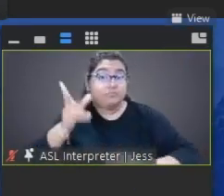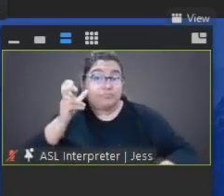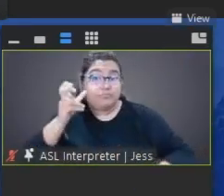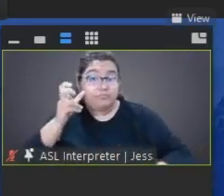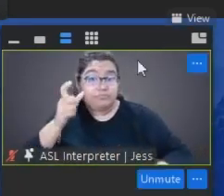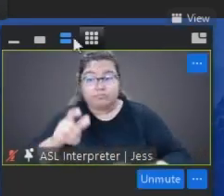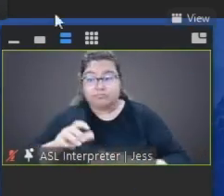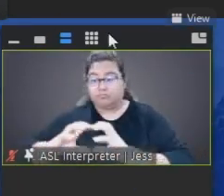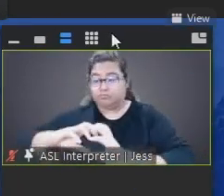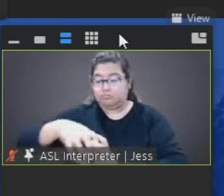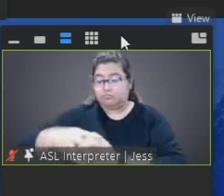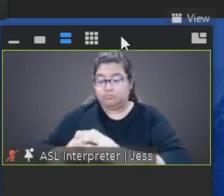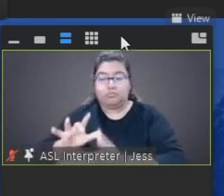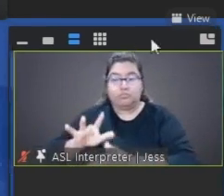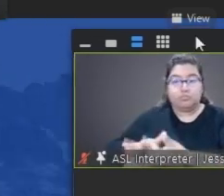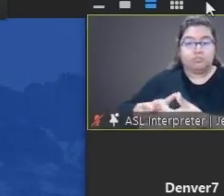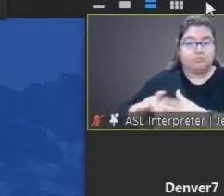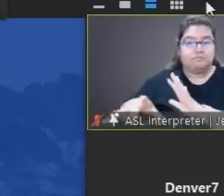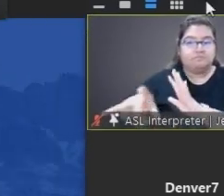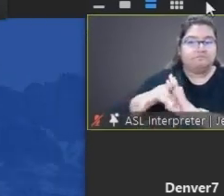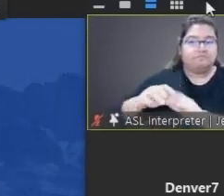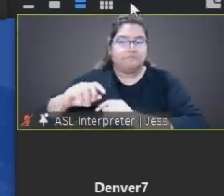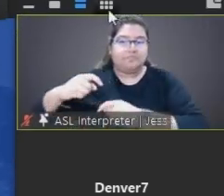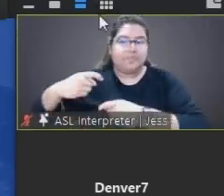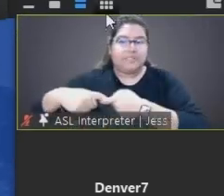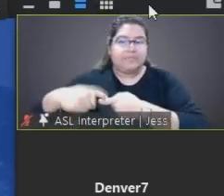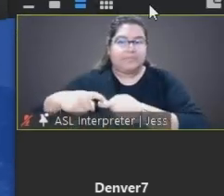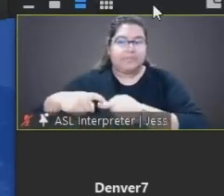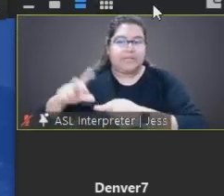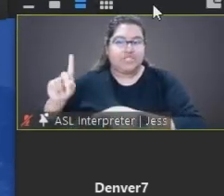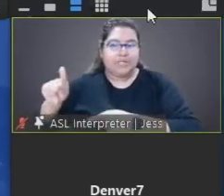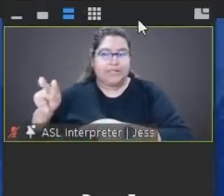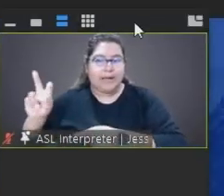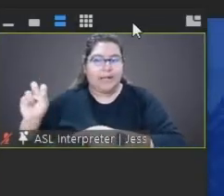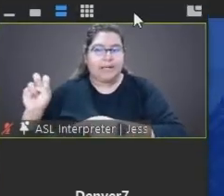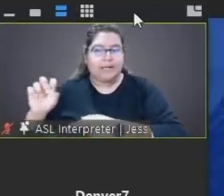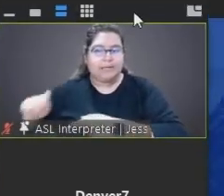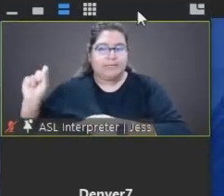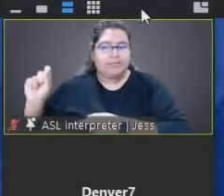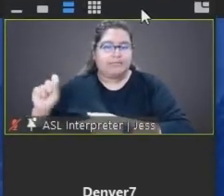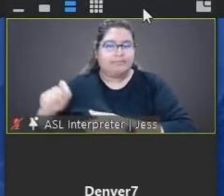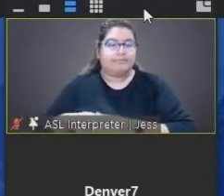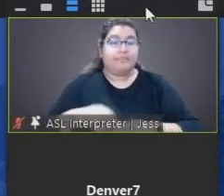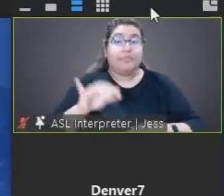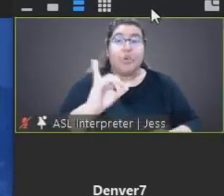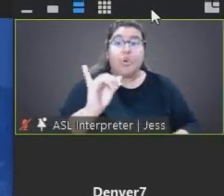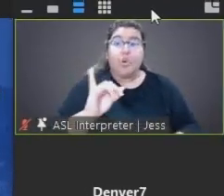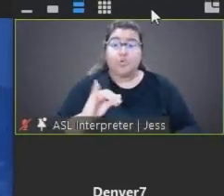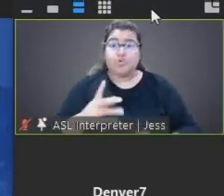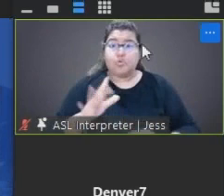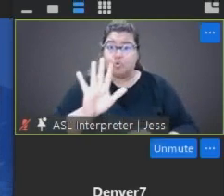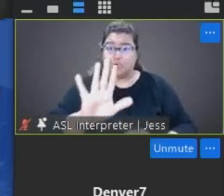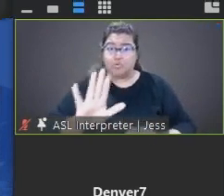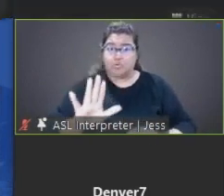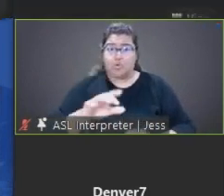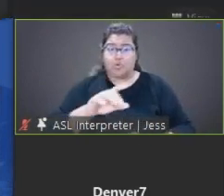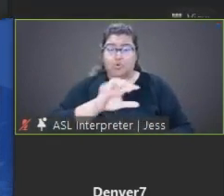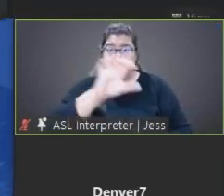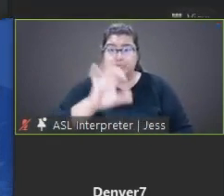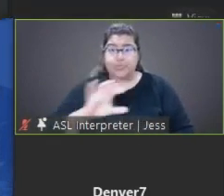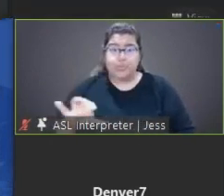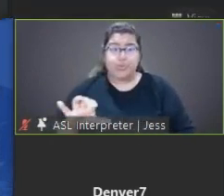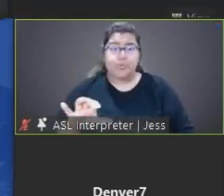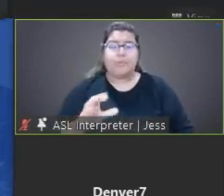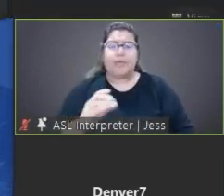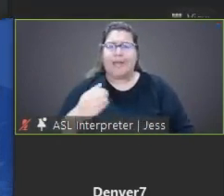globe control along the edge of your Zoom console. You can also use that gray slider bar in the middle of your Zoom console to customize your